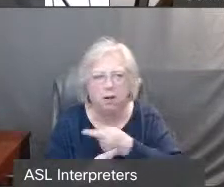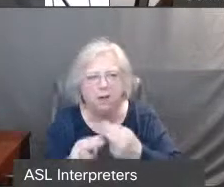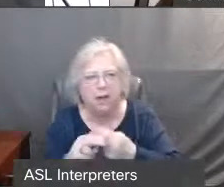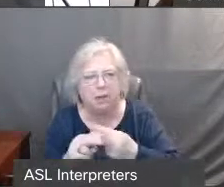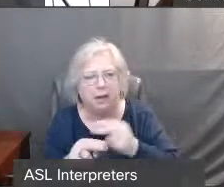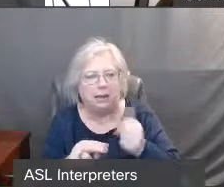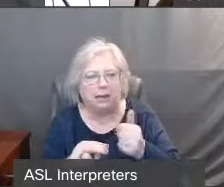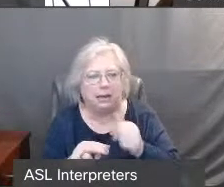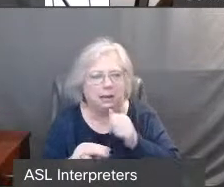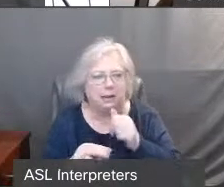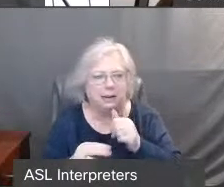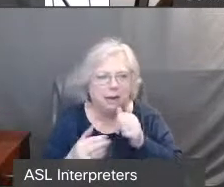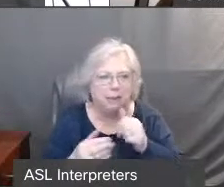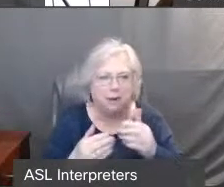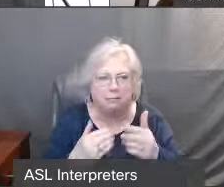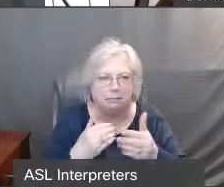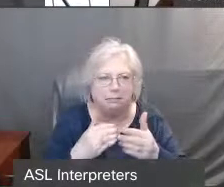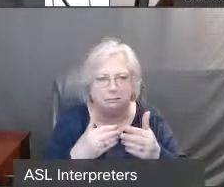all.